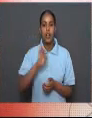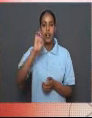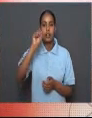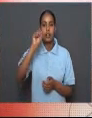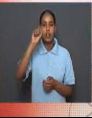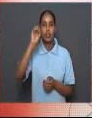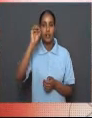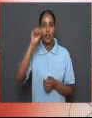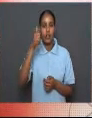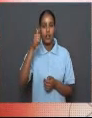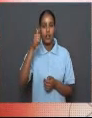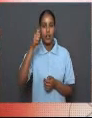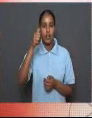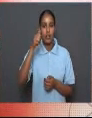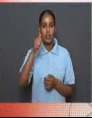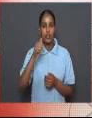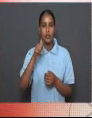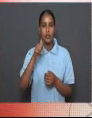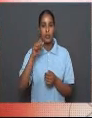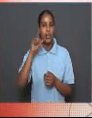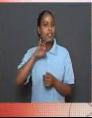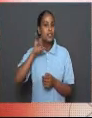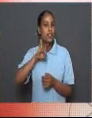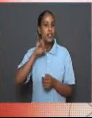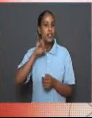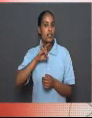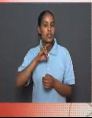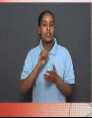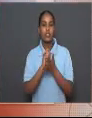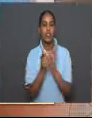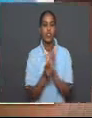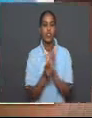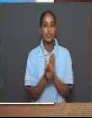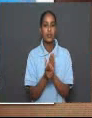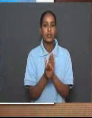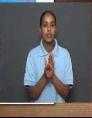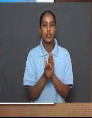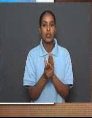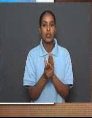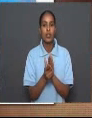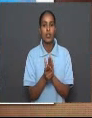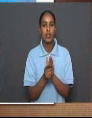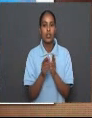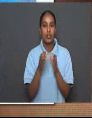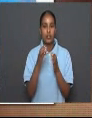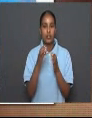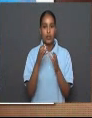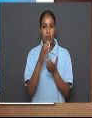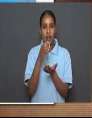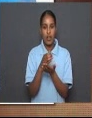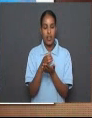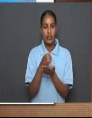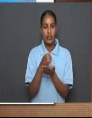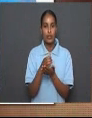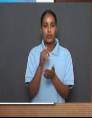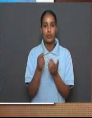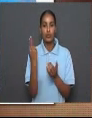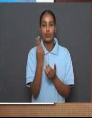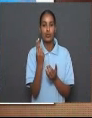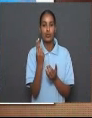Esters are used as plasticizers, such as octyl phthalate, which